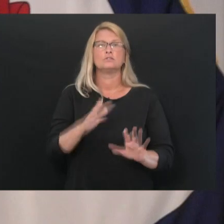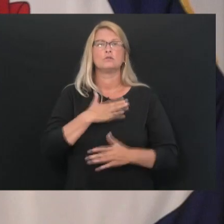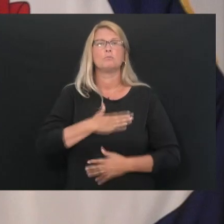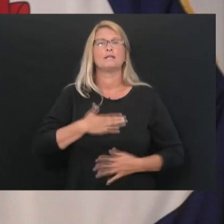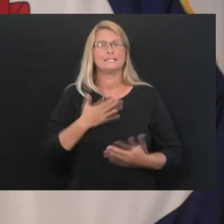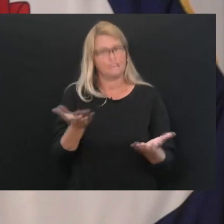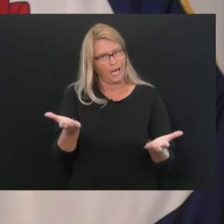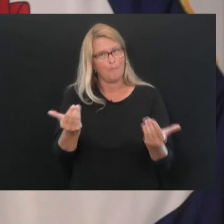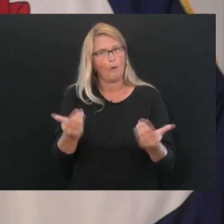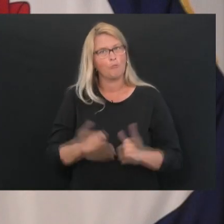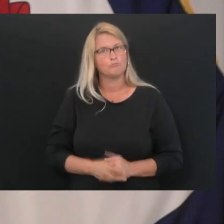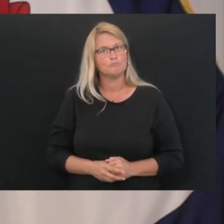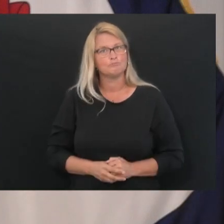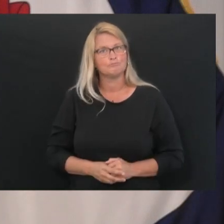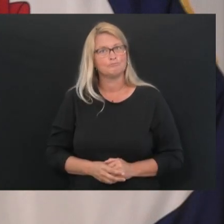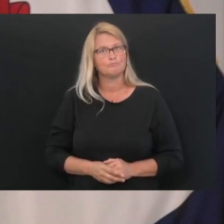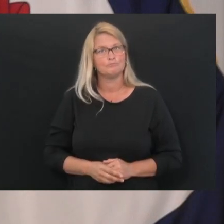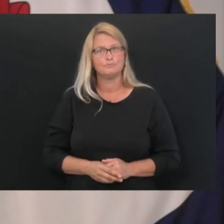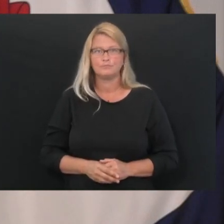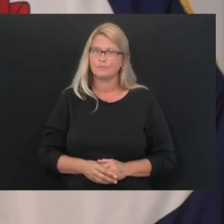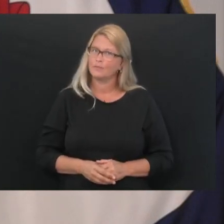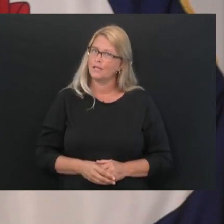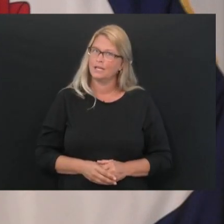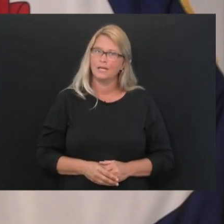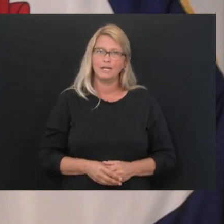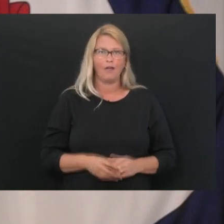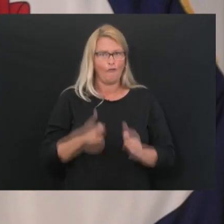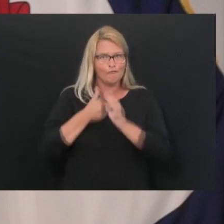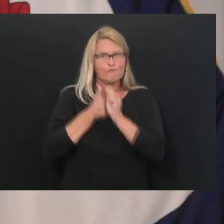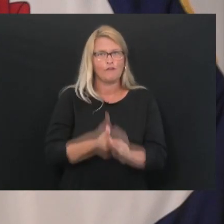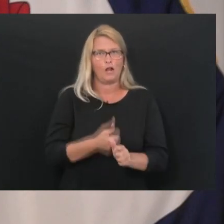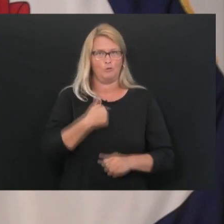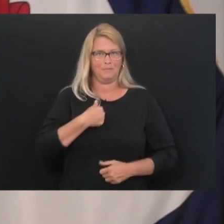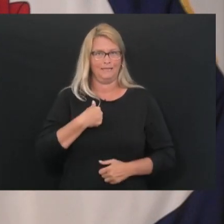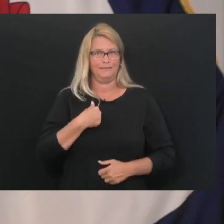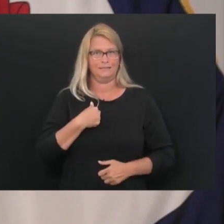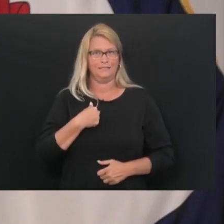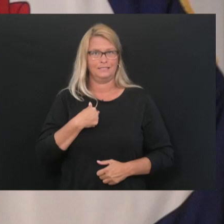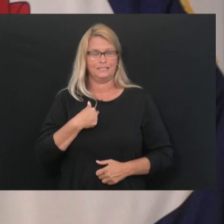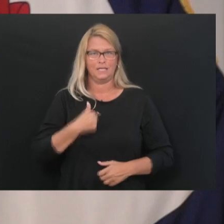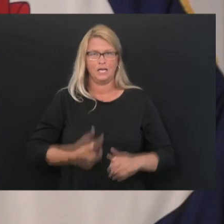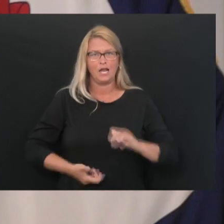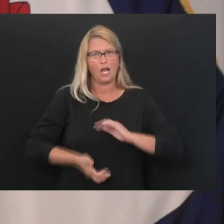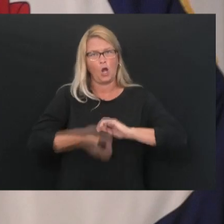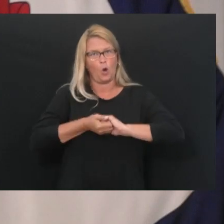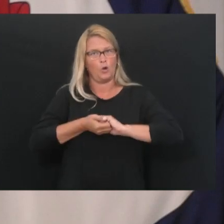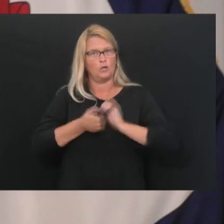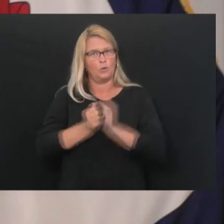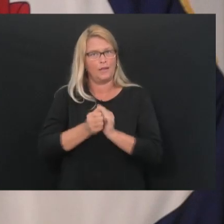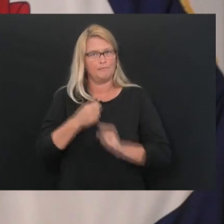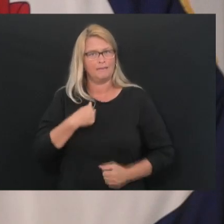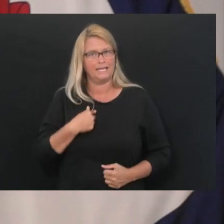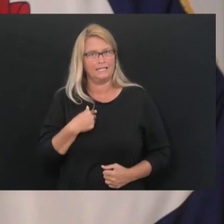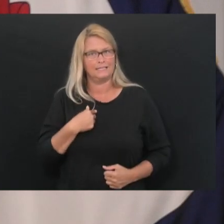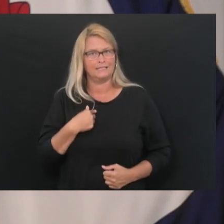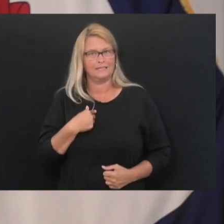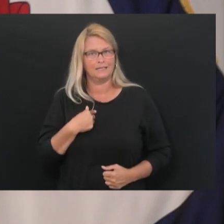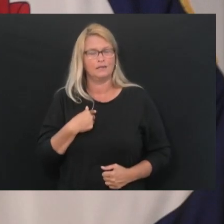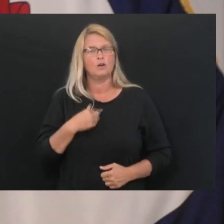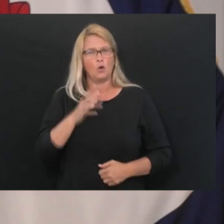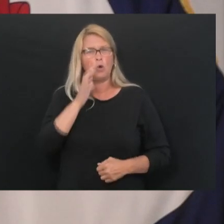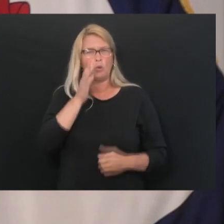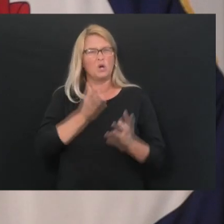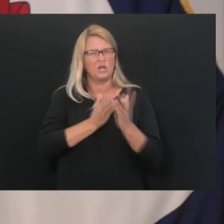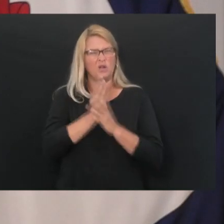on. Absolutely, go with me. Go with me hand in hand, and we're going to get across the